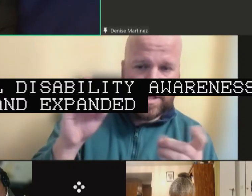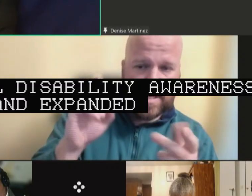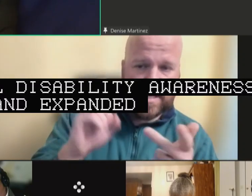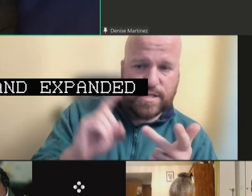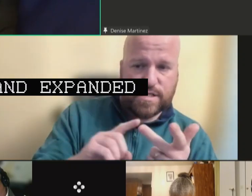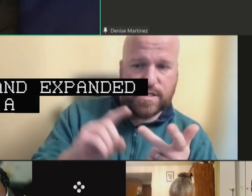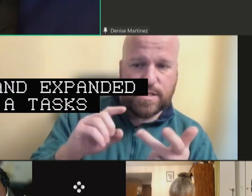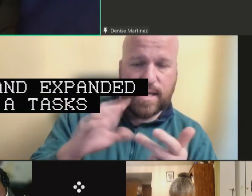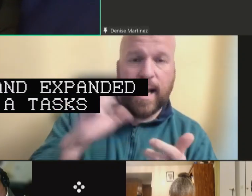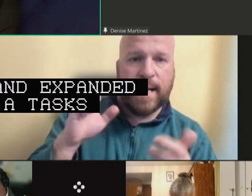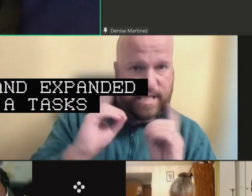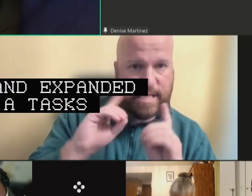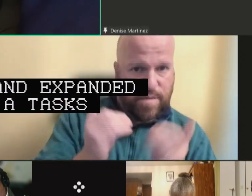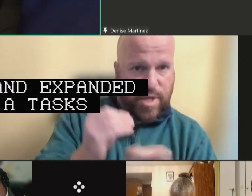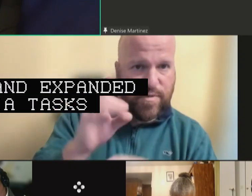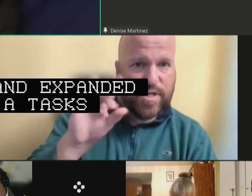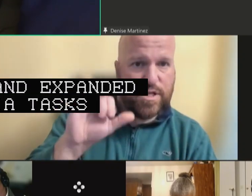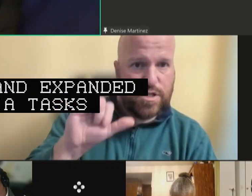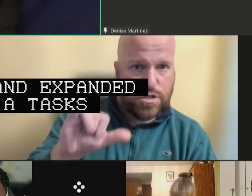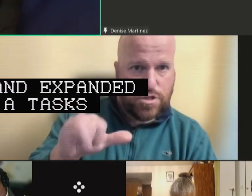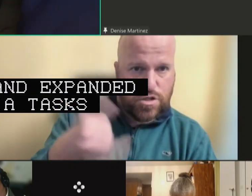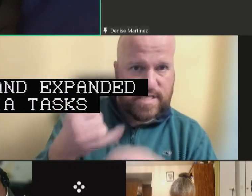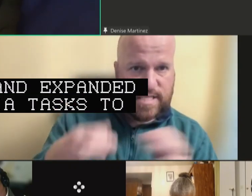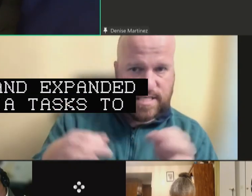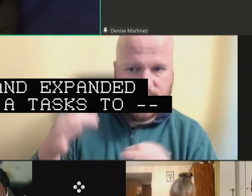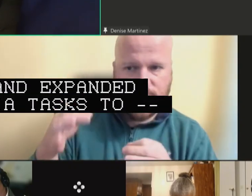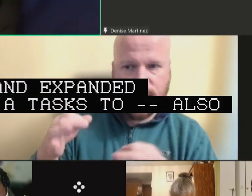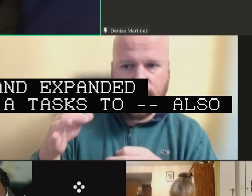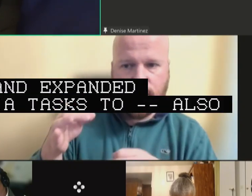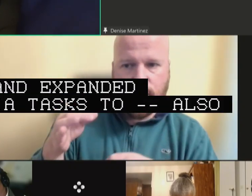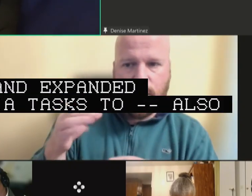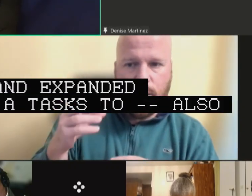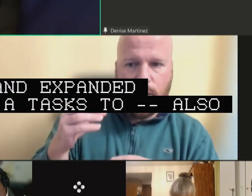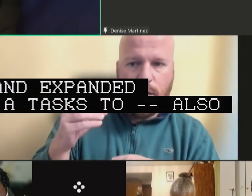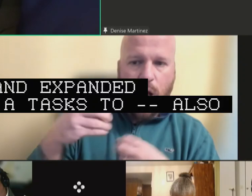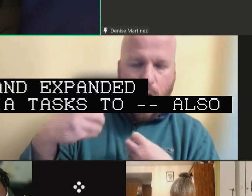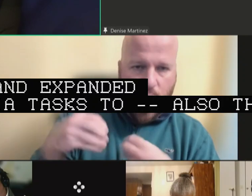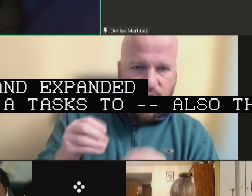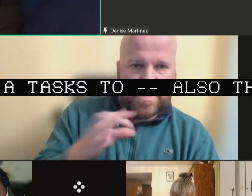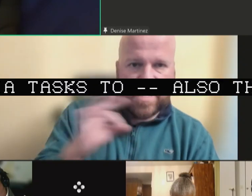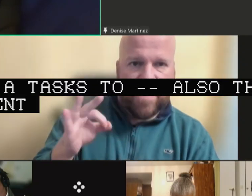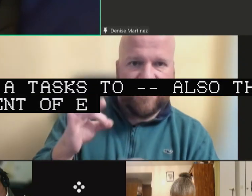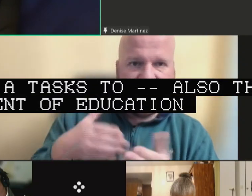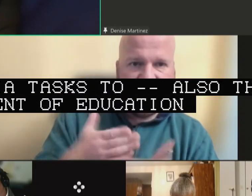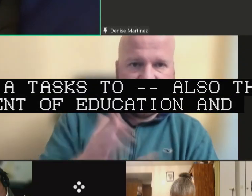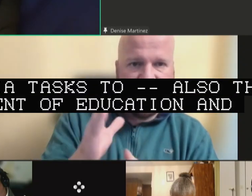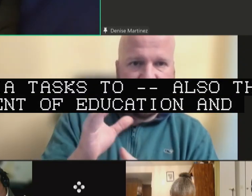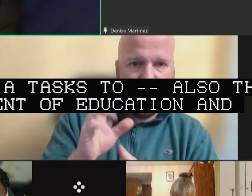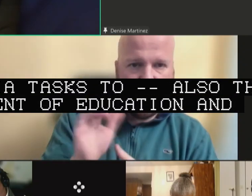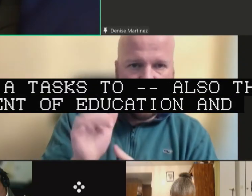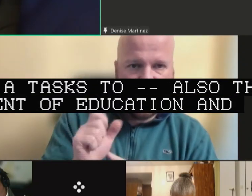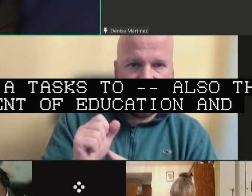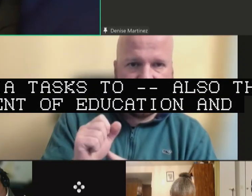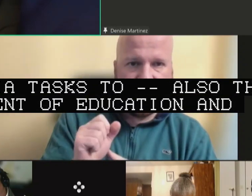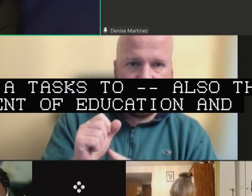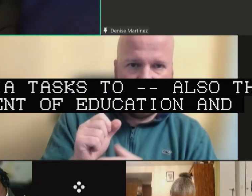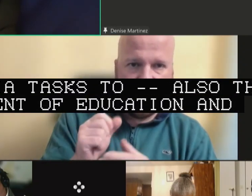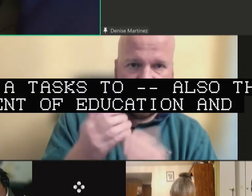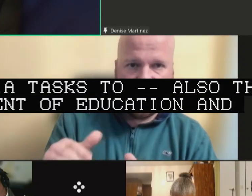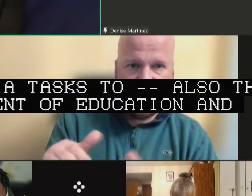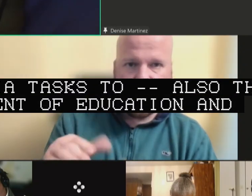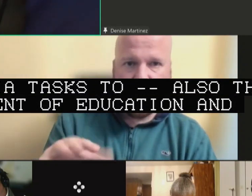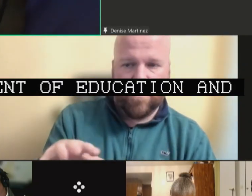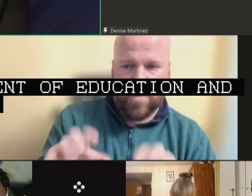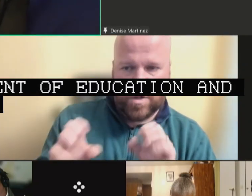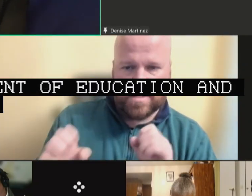Also, the Department of Education and Justice's Office for Civil Rights, the OCR, has actually frozen.